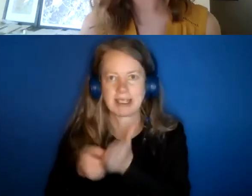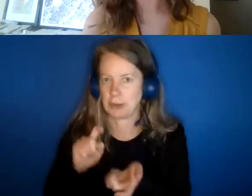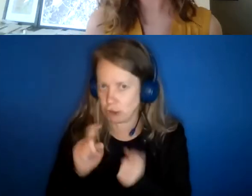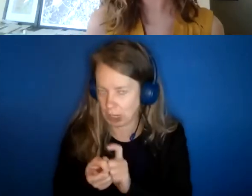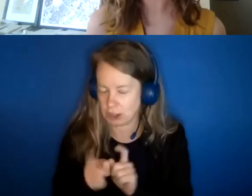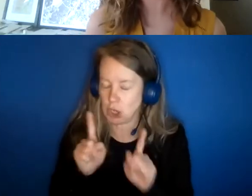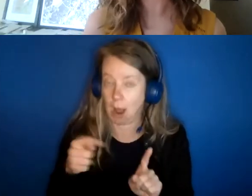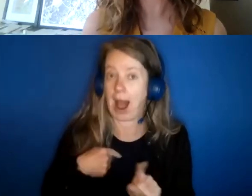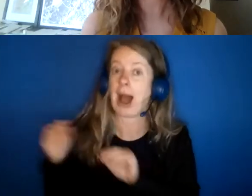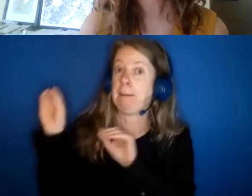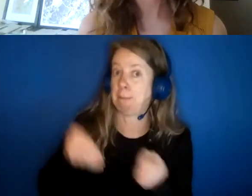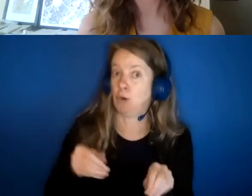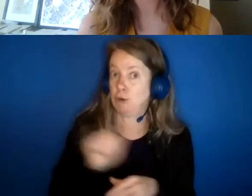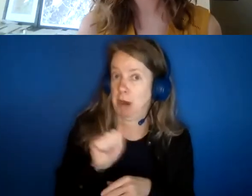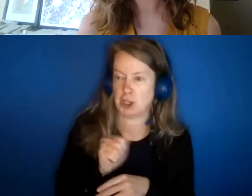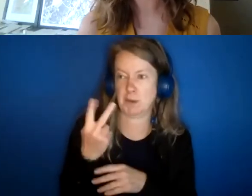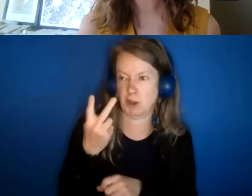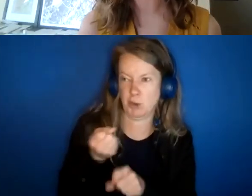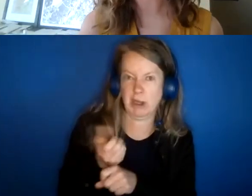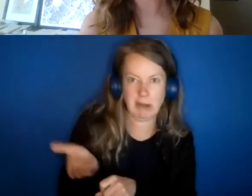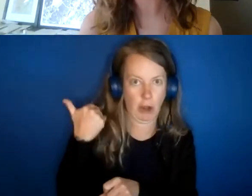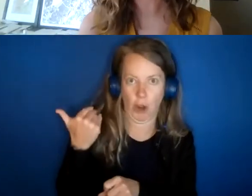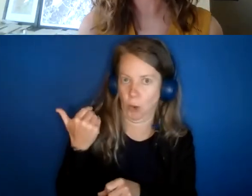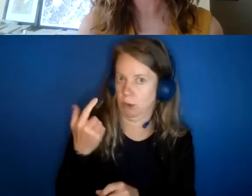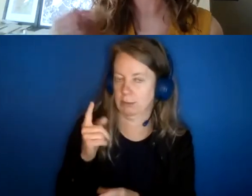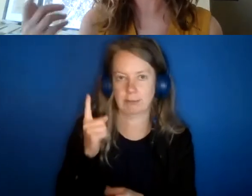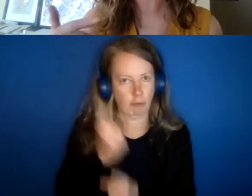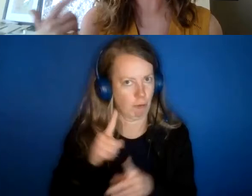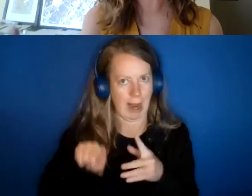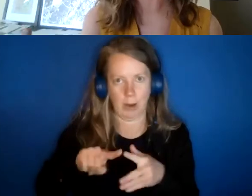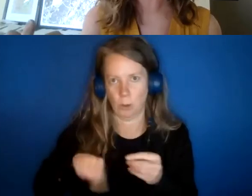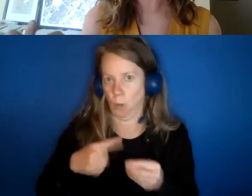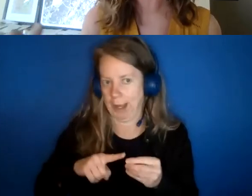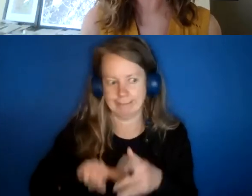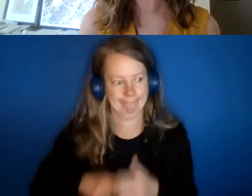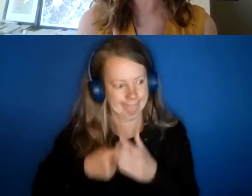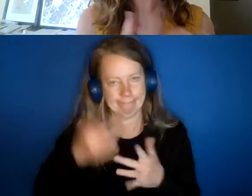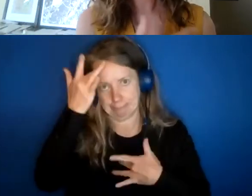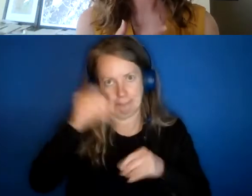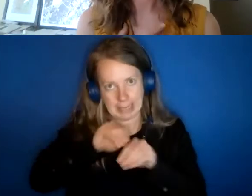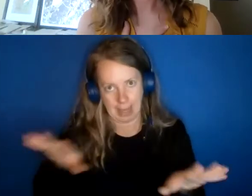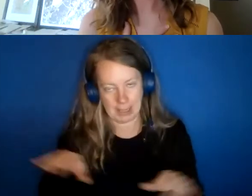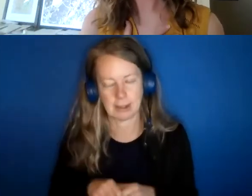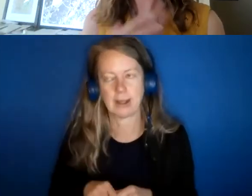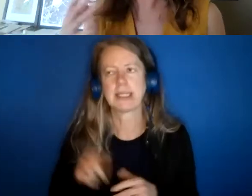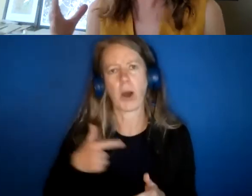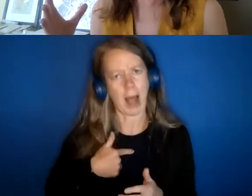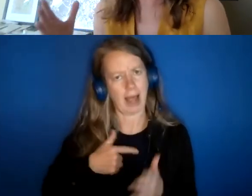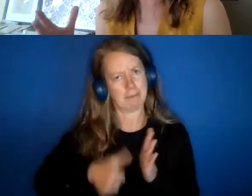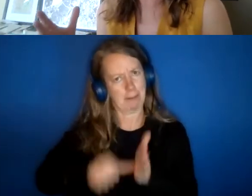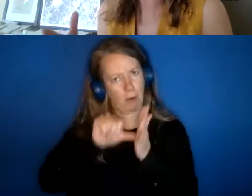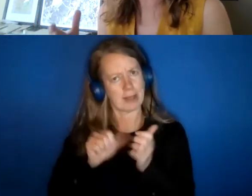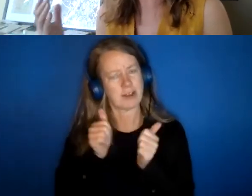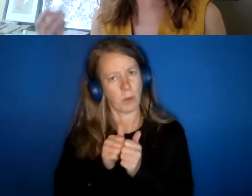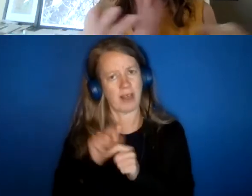years ago, right at the beginning of the pandemic. And one of the things I've been most impressed with is the collaboration across sites. So if we're really